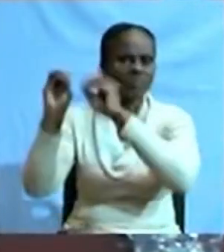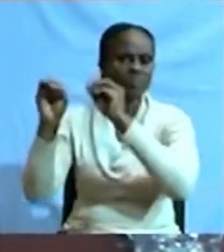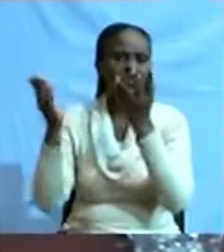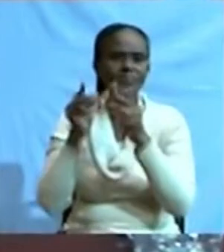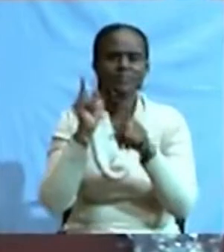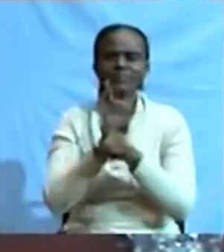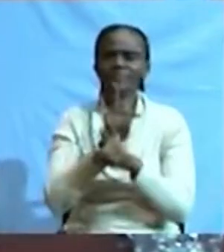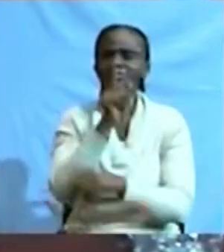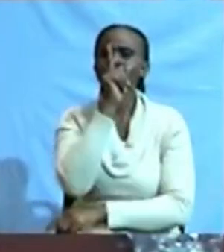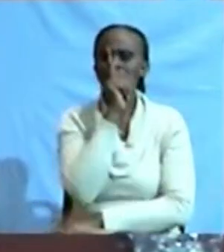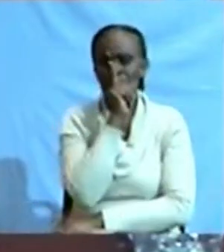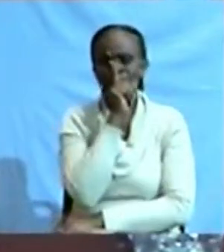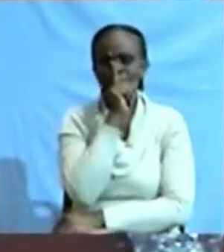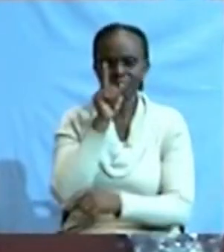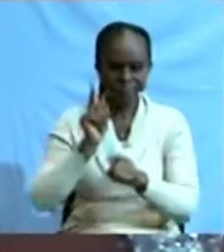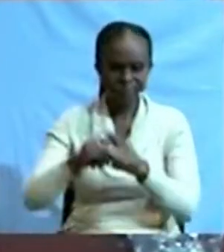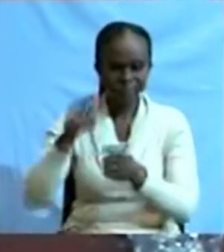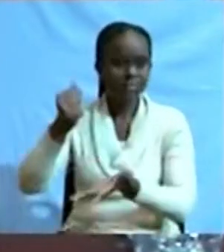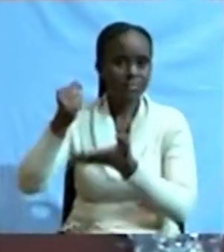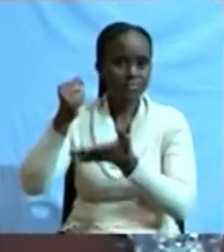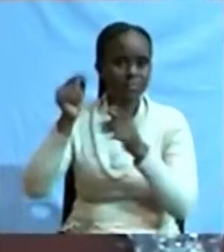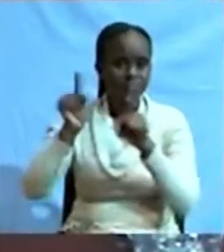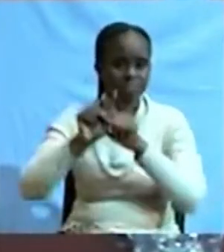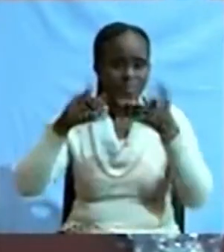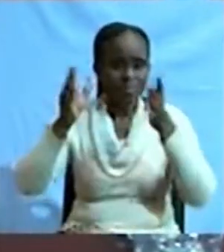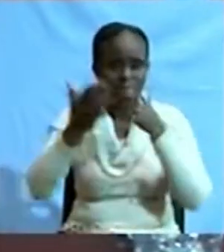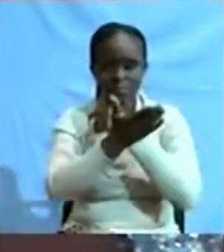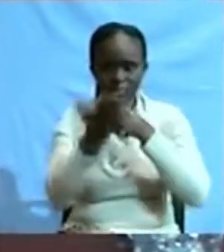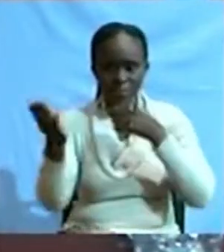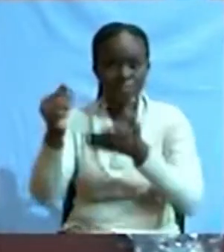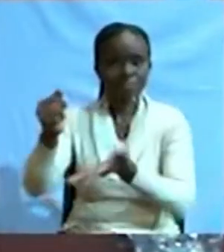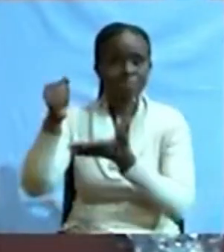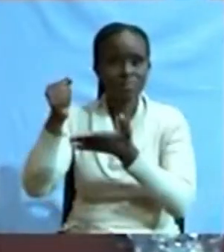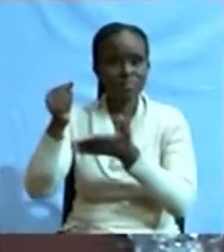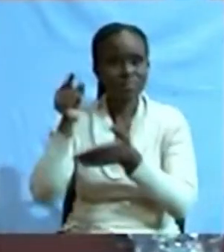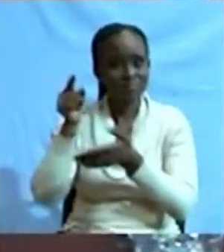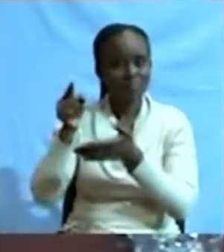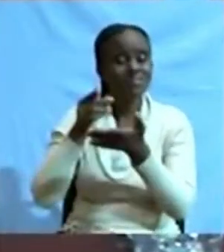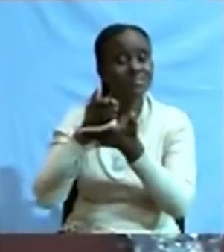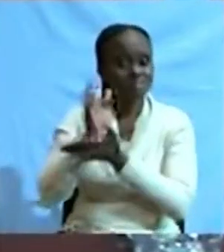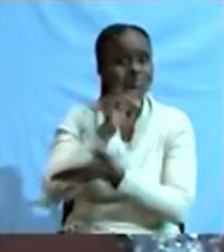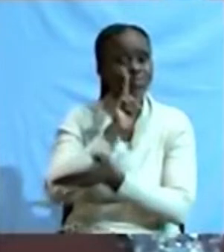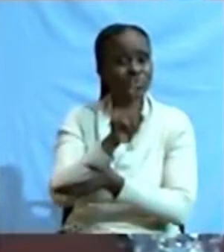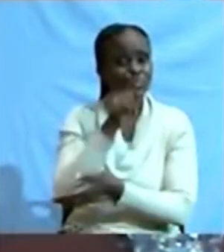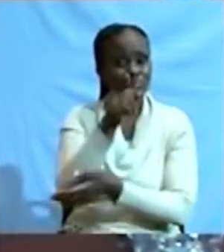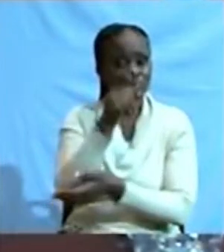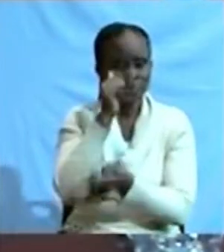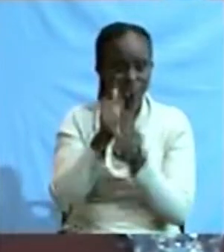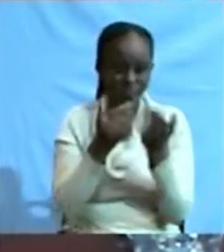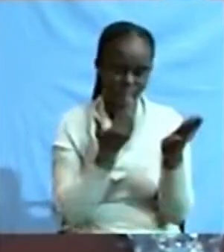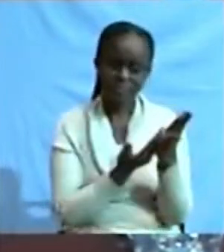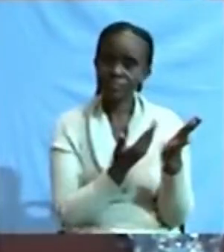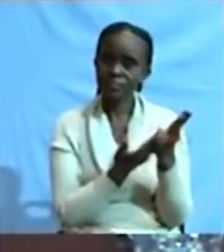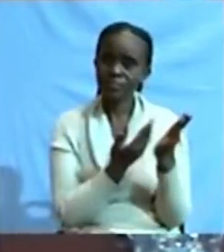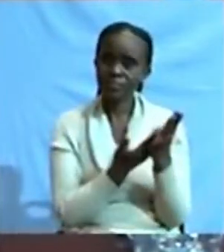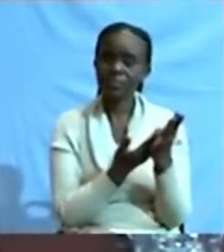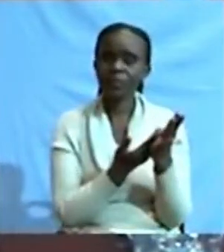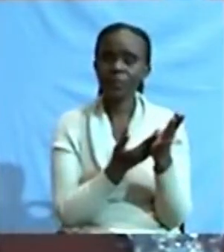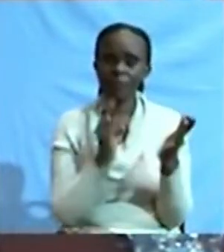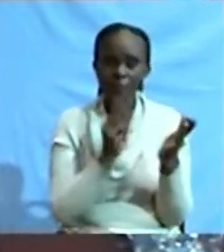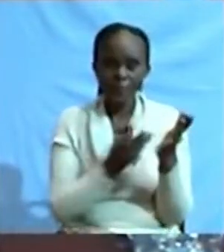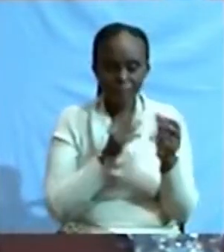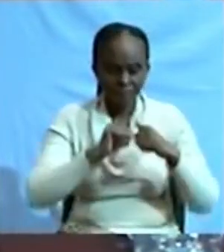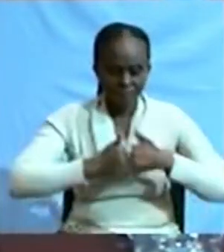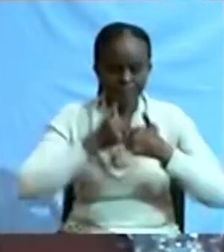quiet during your budget and allowed those plots to be budgeted for. Is that being realistic? Because here we